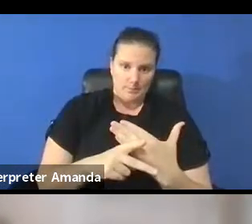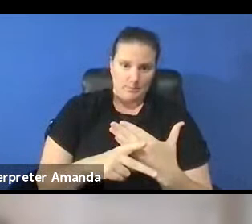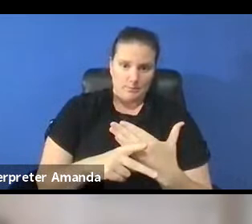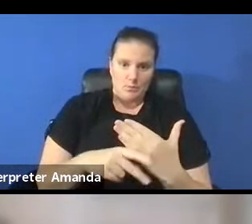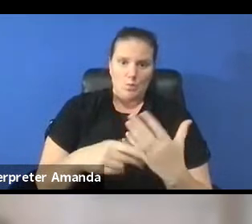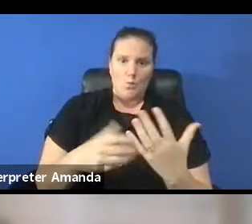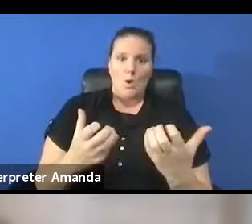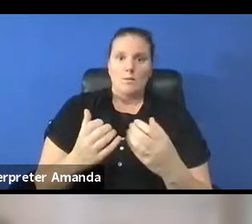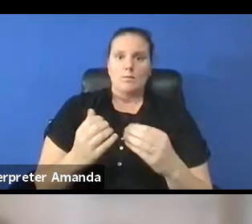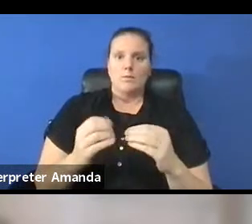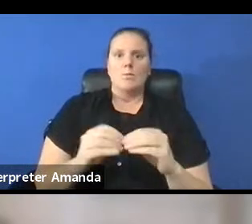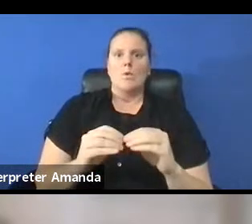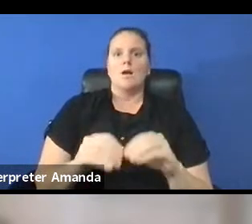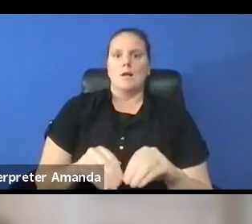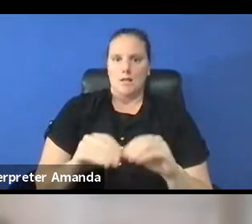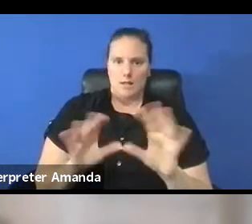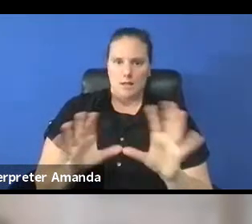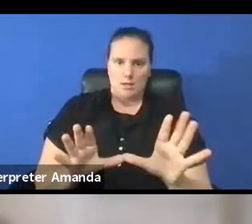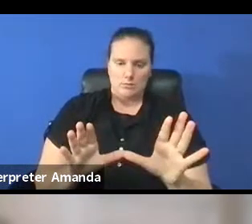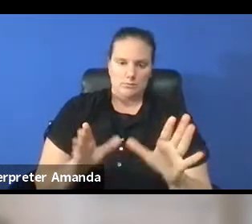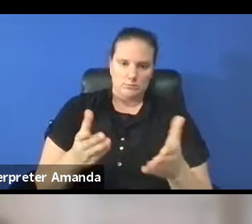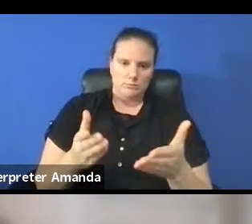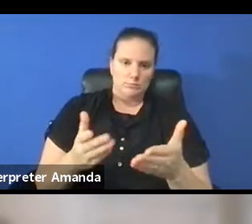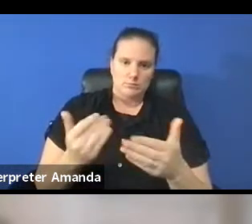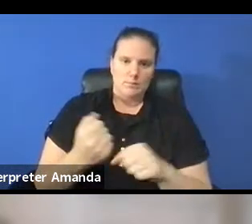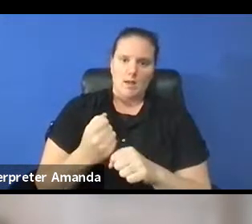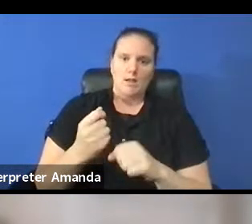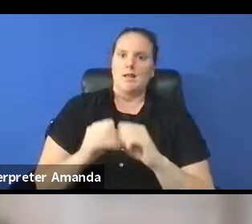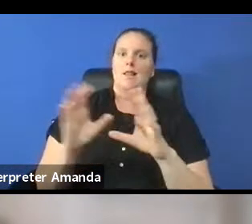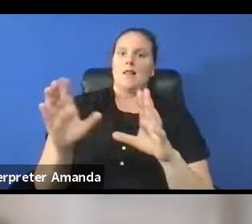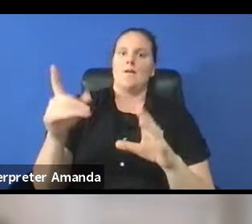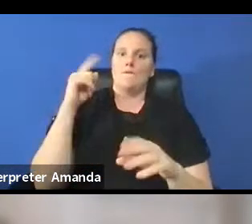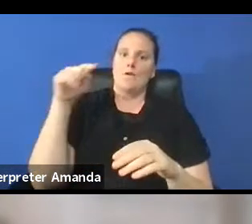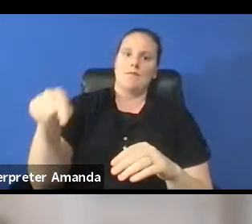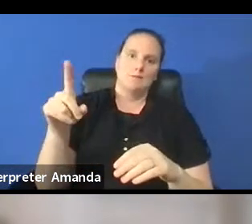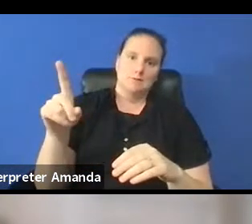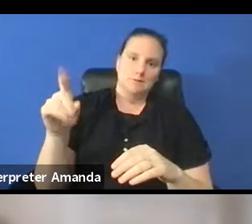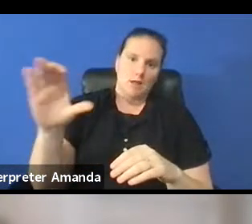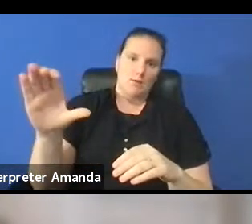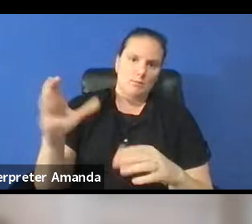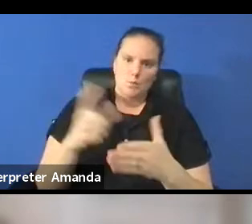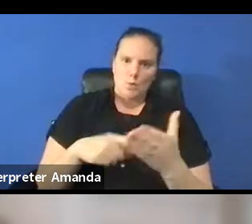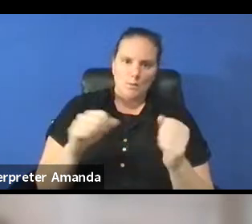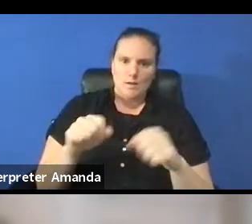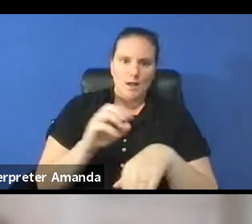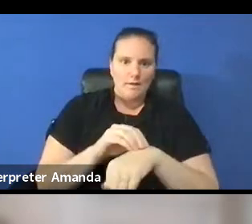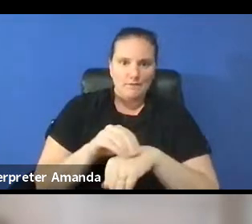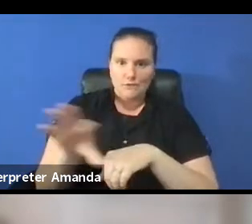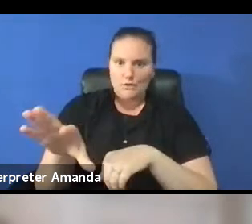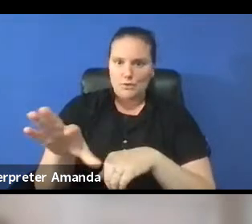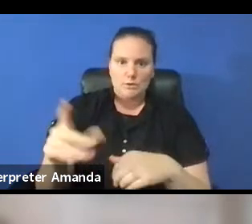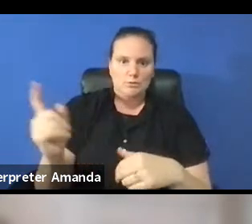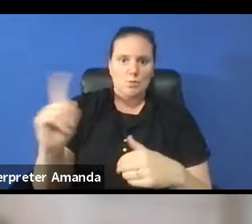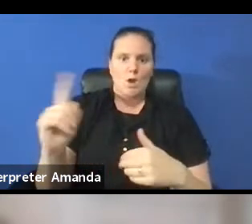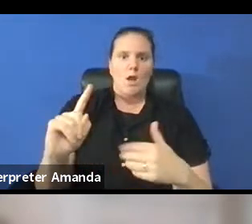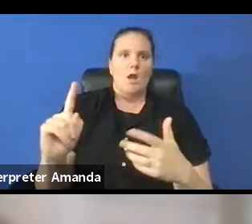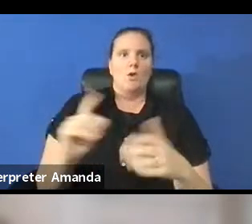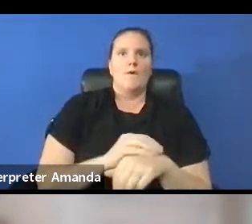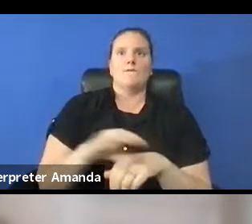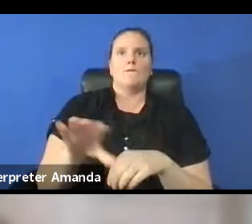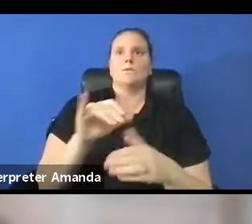to be clear and hopefully, or in some way make it clear in this document, what we can influence, where we can influence